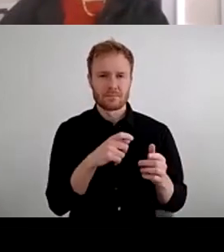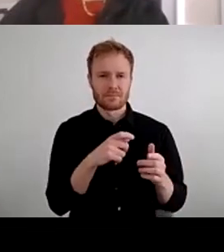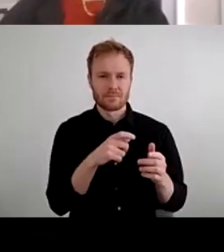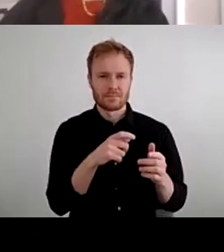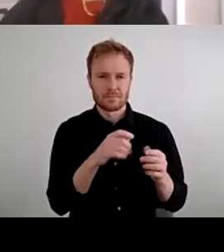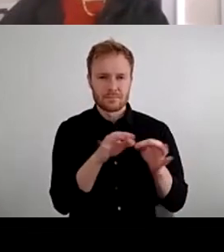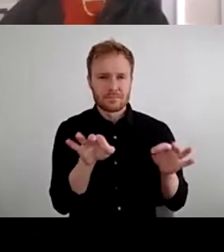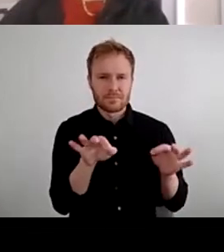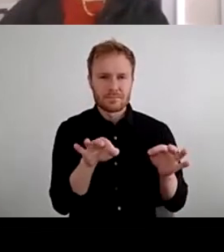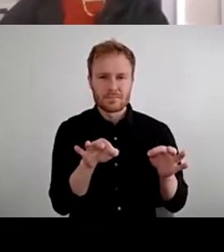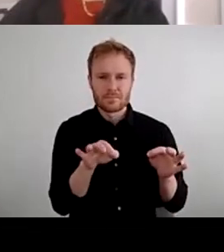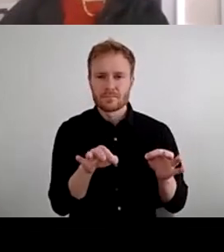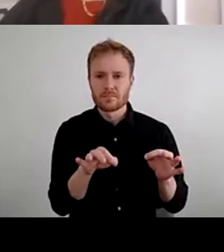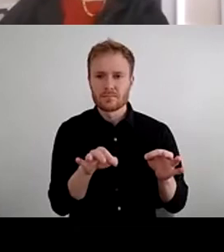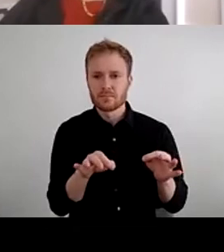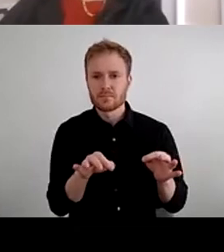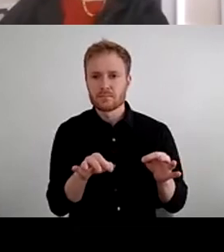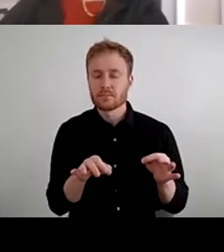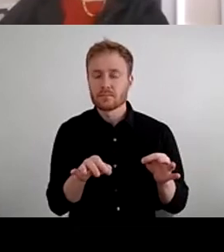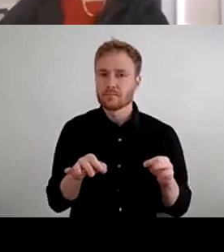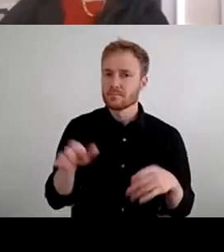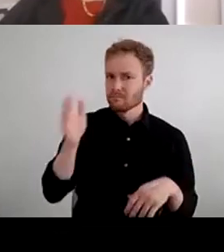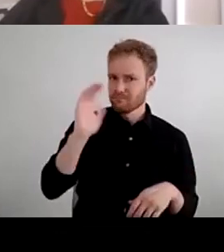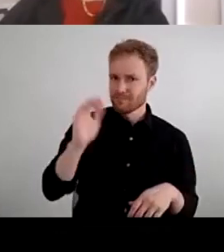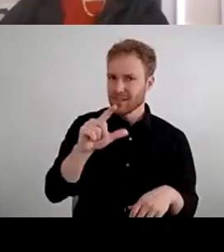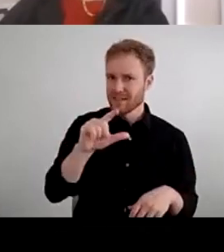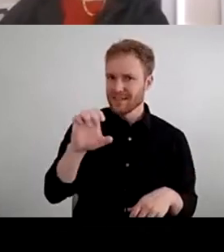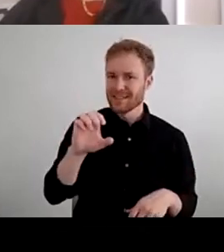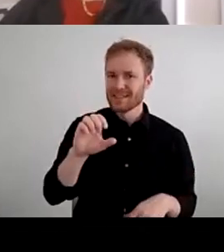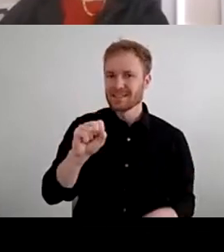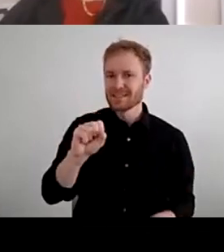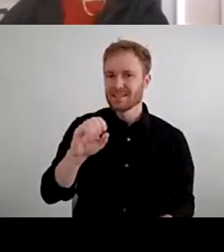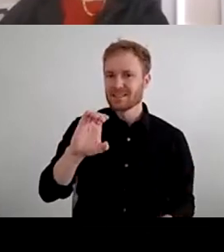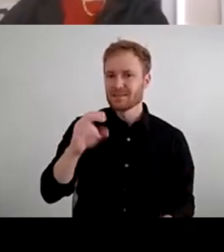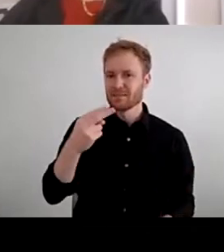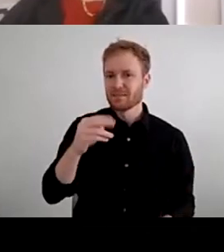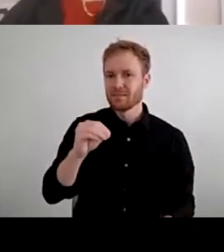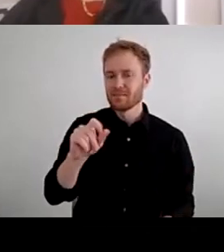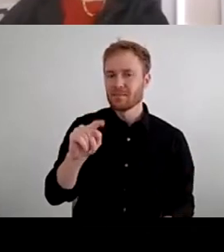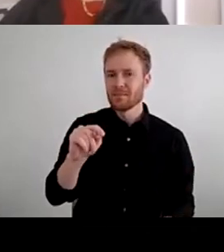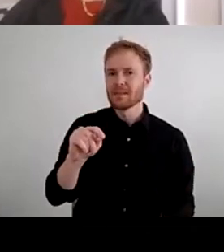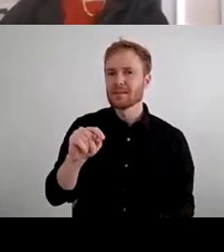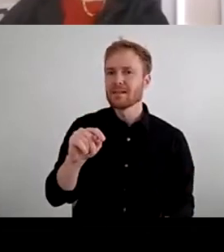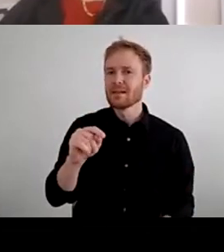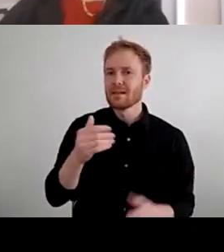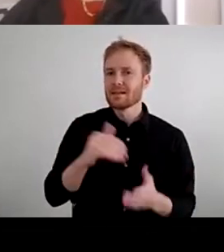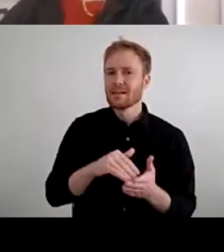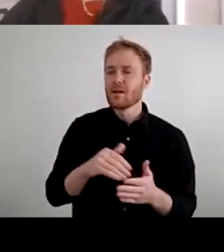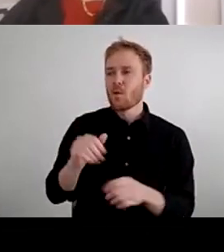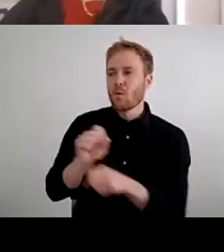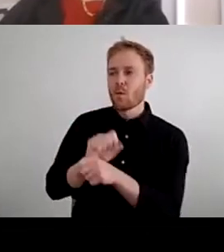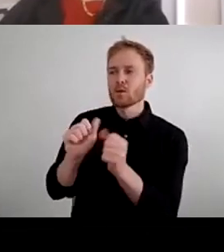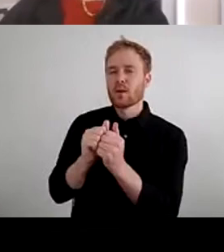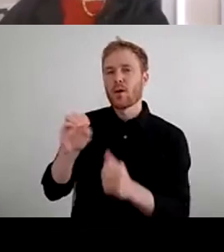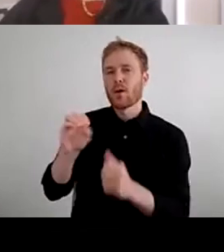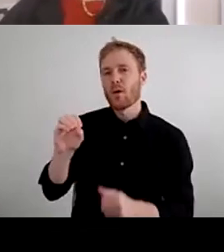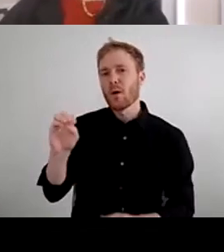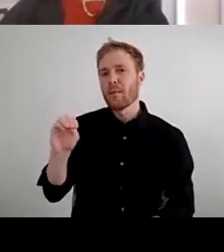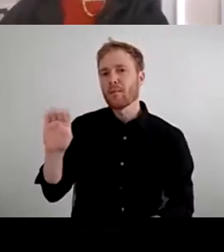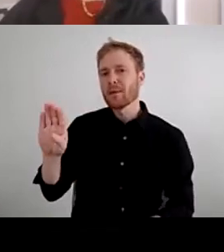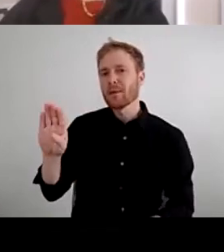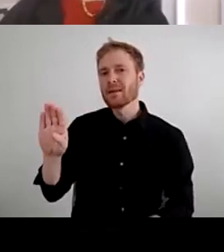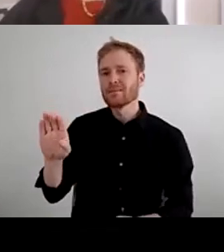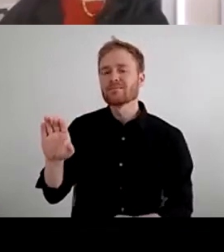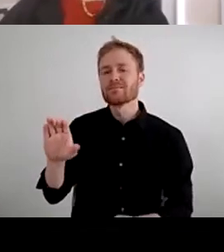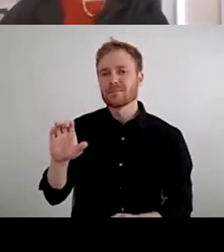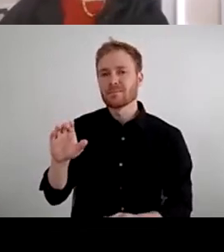Councilperson Gross, this is Leachman again. Thank you. We did work with OMB on this and procurement. Part of the reason we